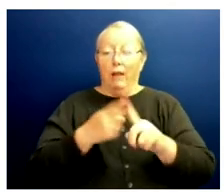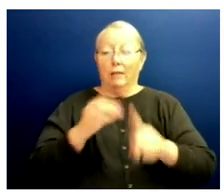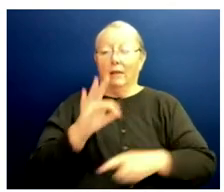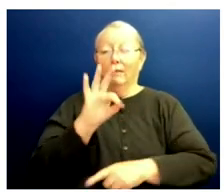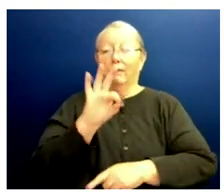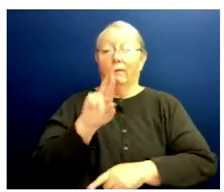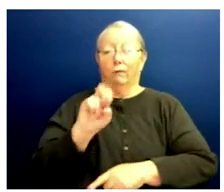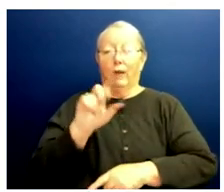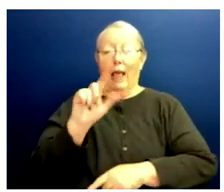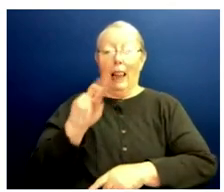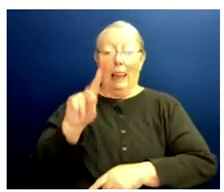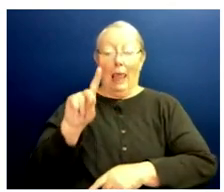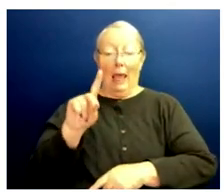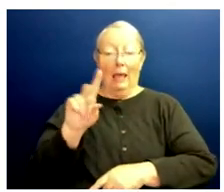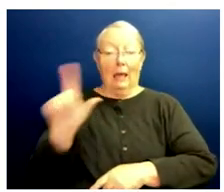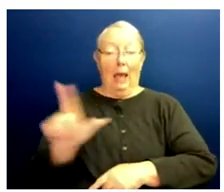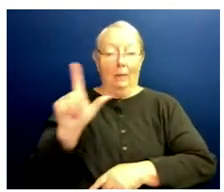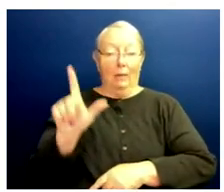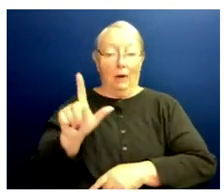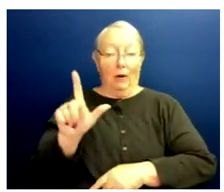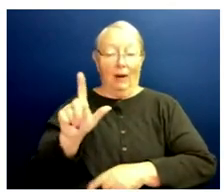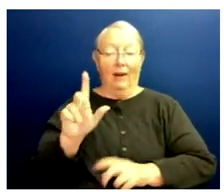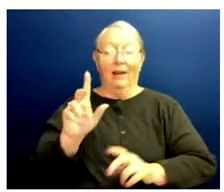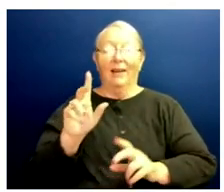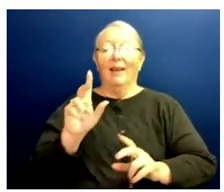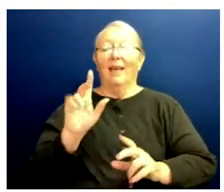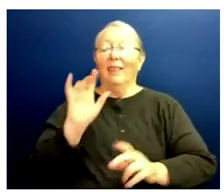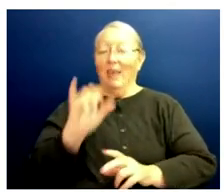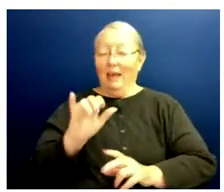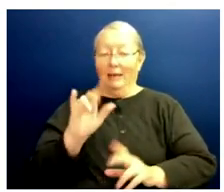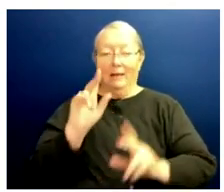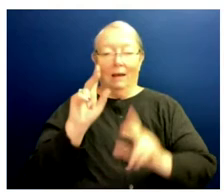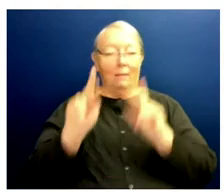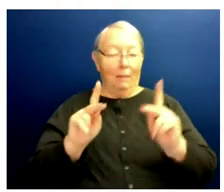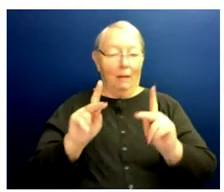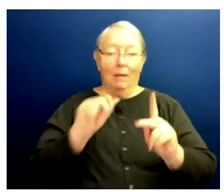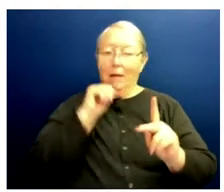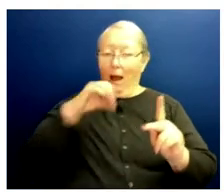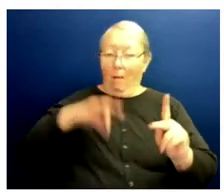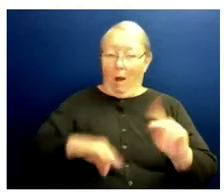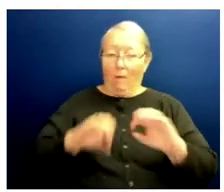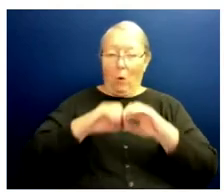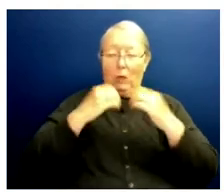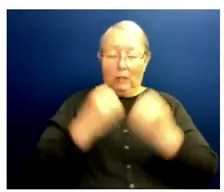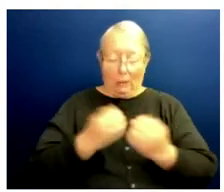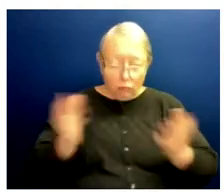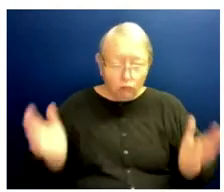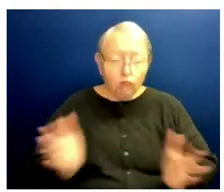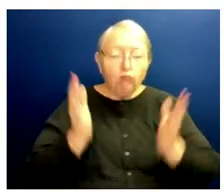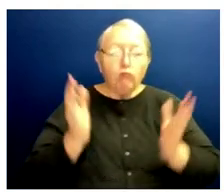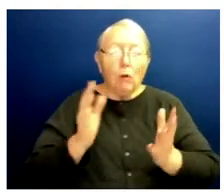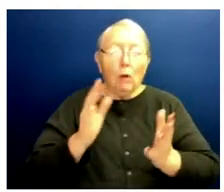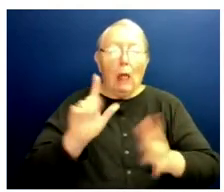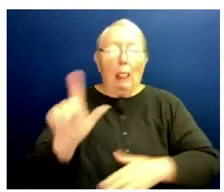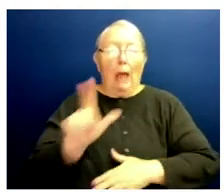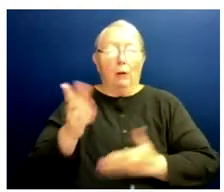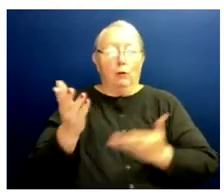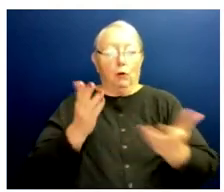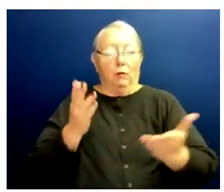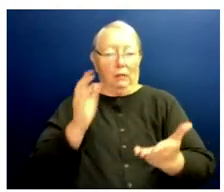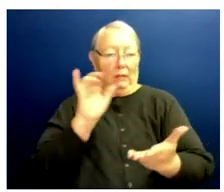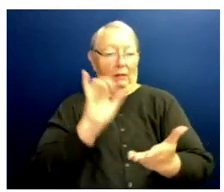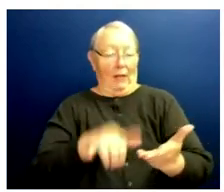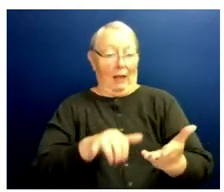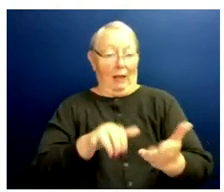of readers and library lovers working to promote and support public awareness of library services, library building